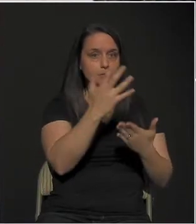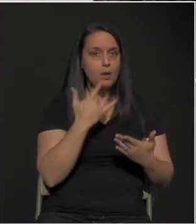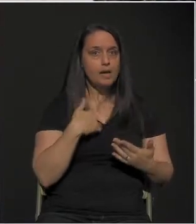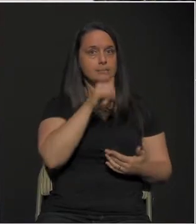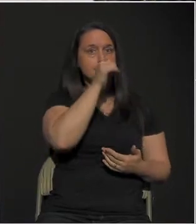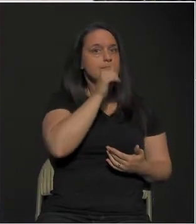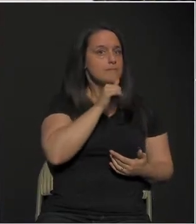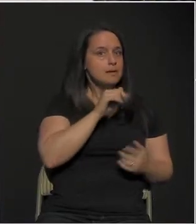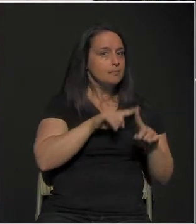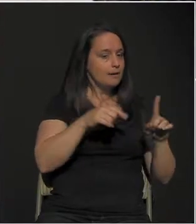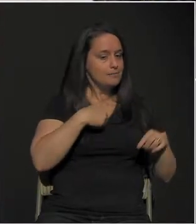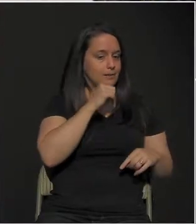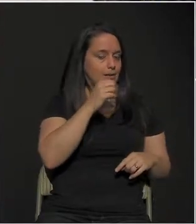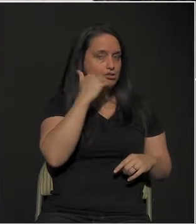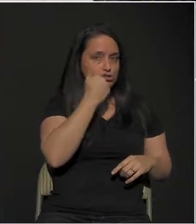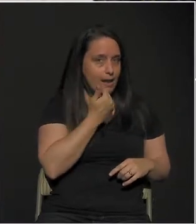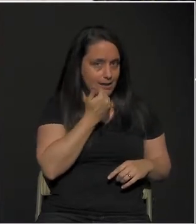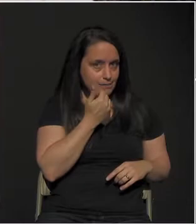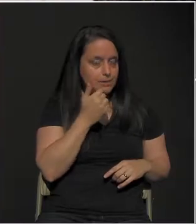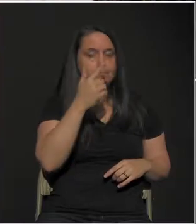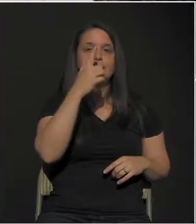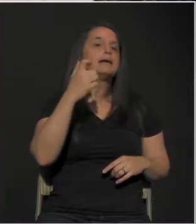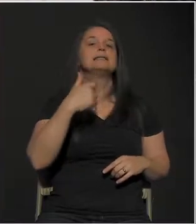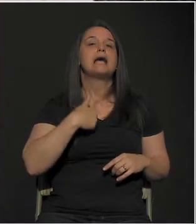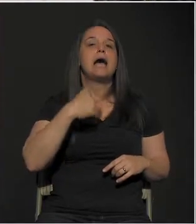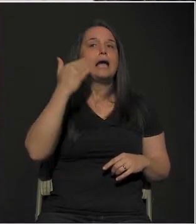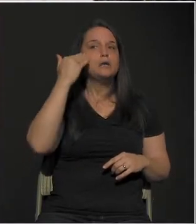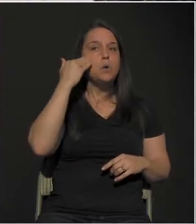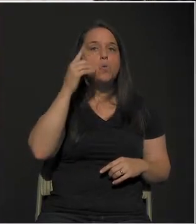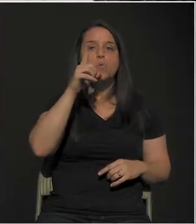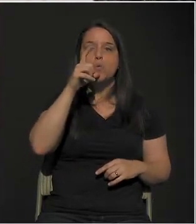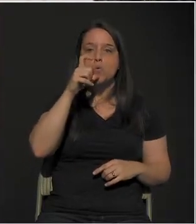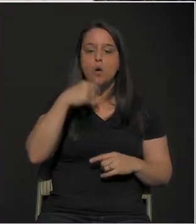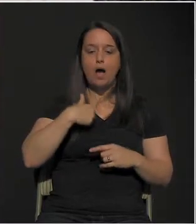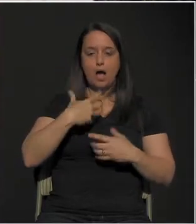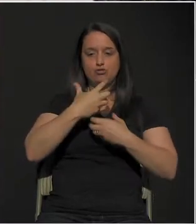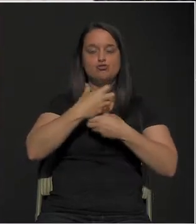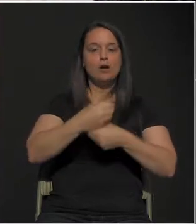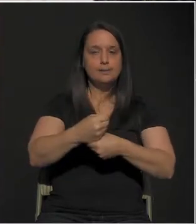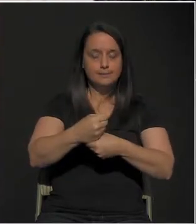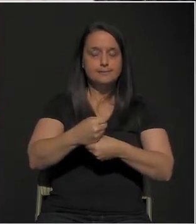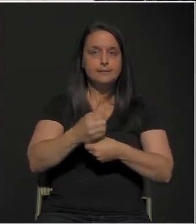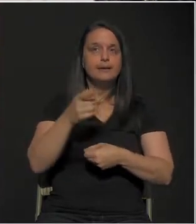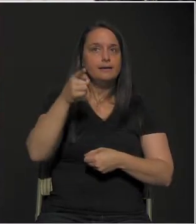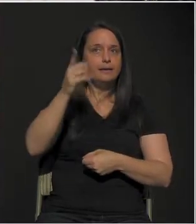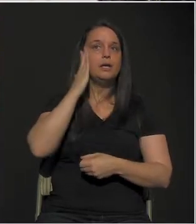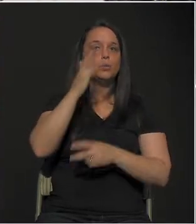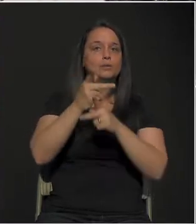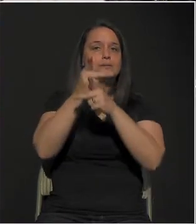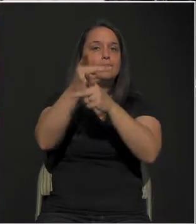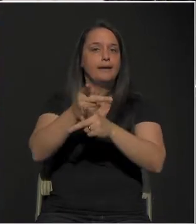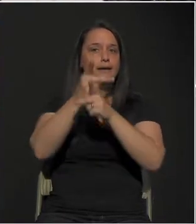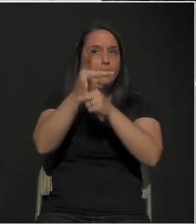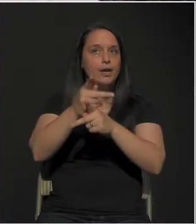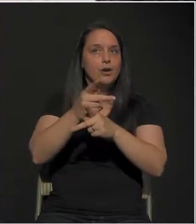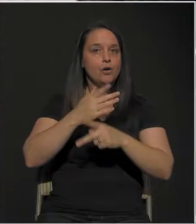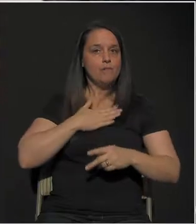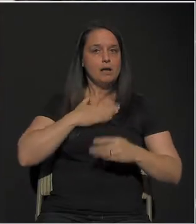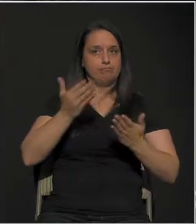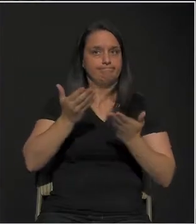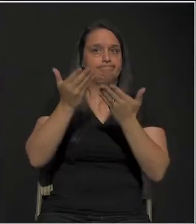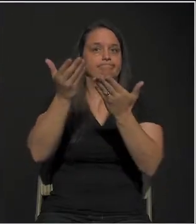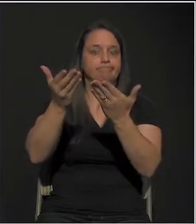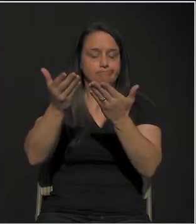but I'm not ashamed of it because I know in whom I have trusted and I know that he's going to take care of what I have entrusted to